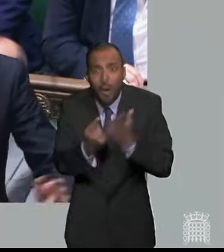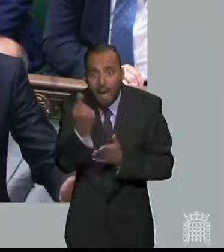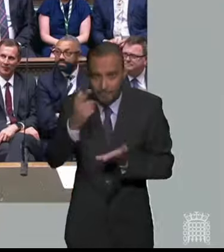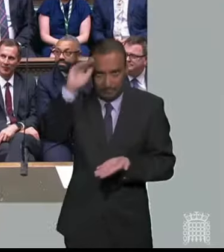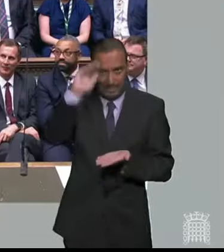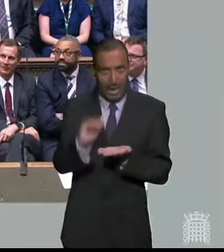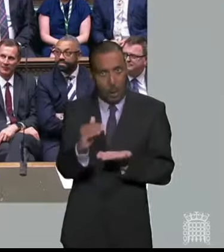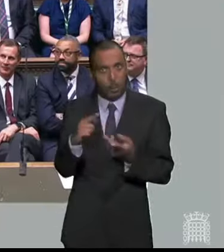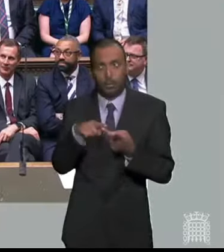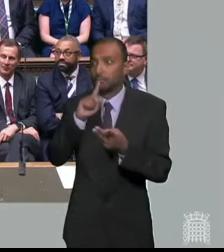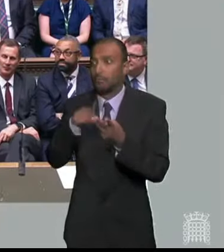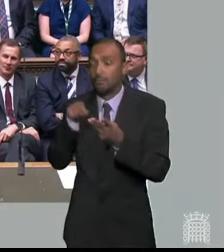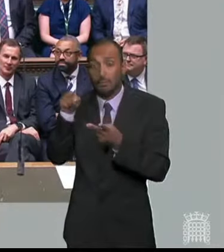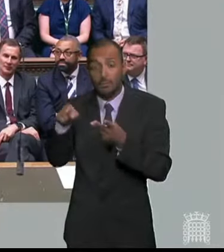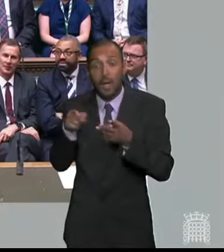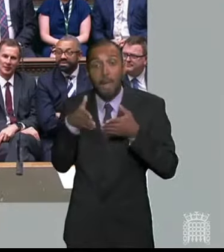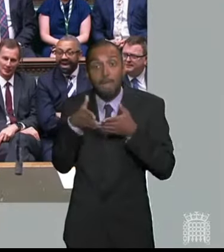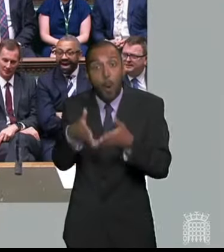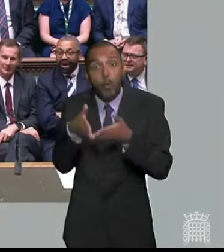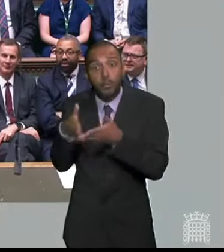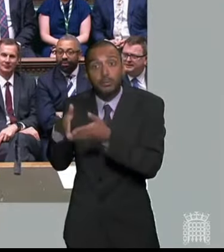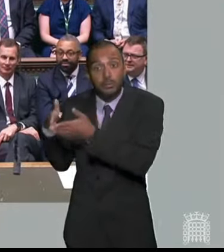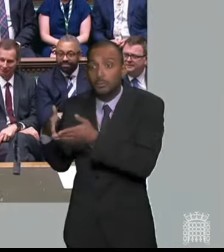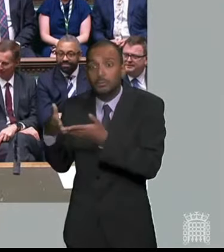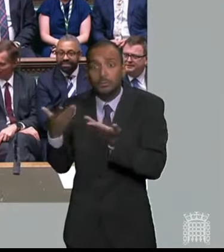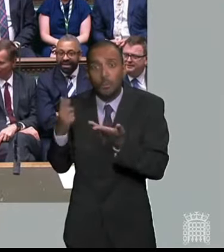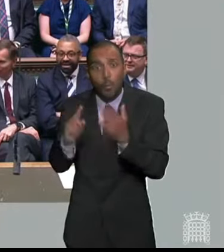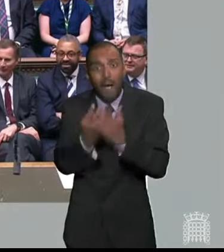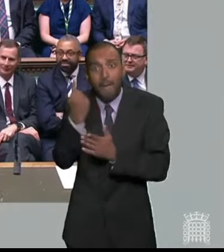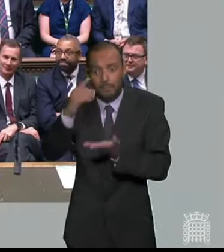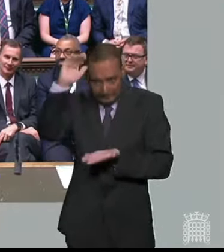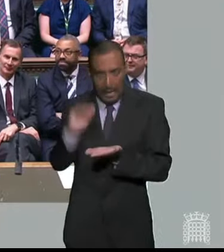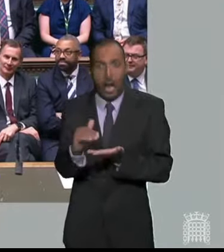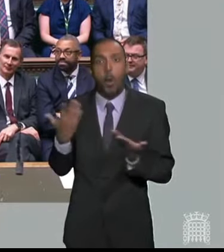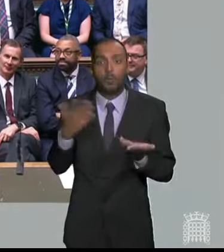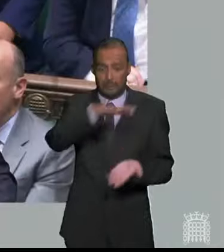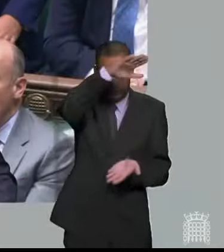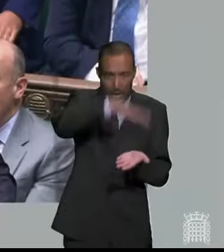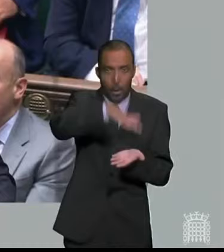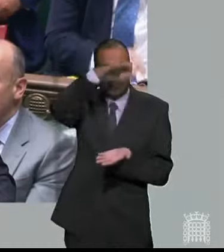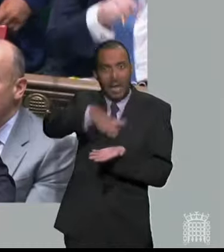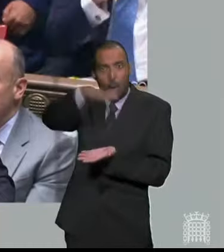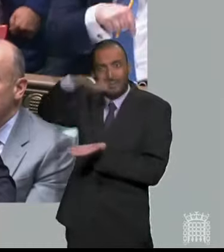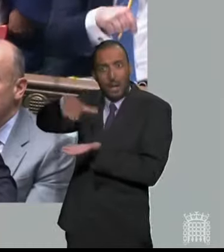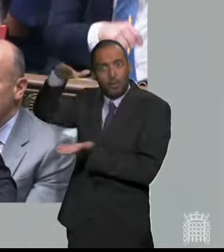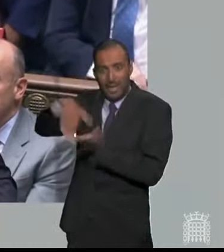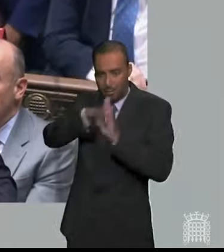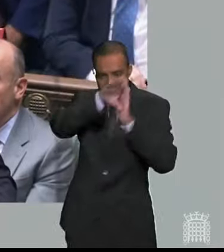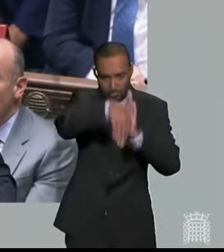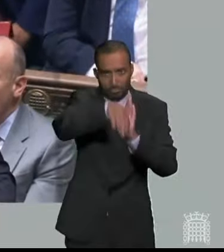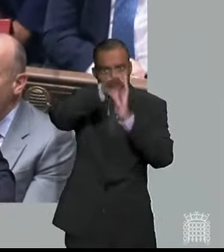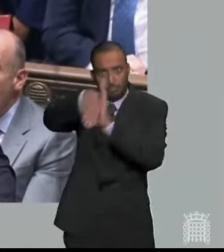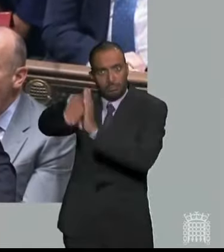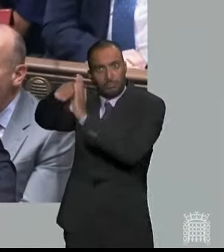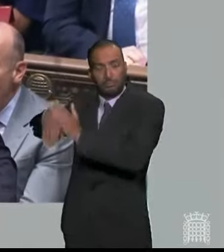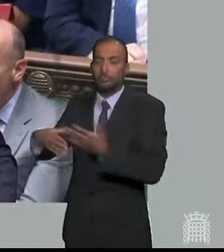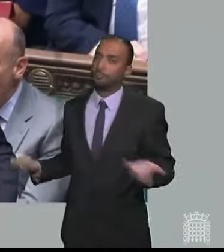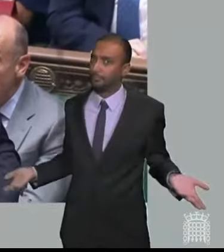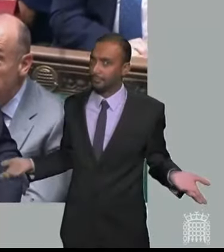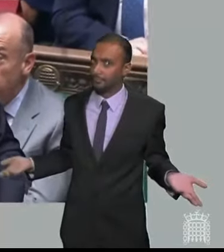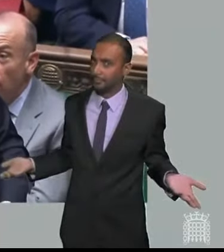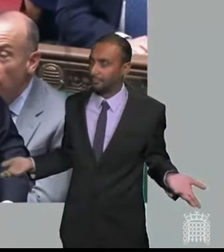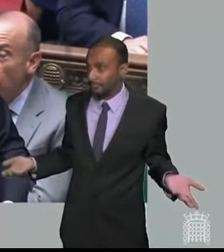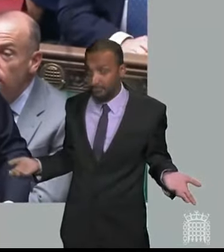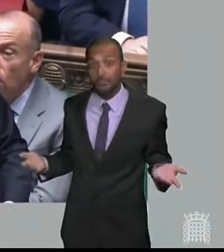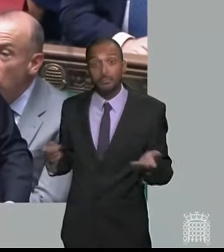Speaker. What's happened to small boat crossings? Down, Mr. Speaker. And when it comes, Mr. Speaker, to